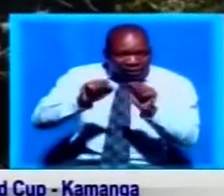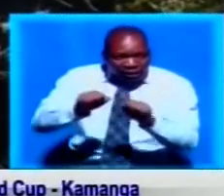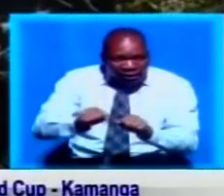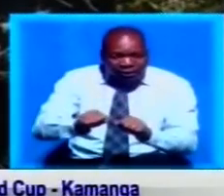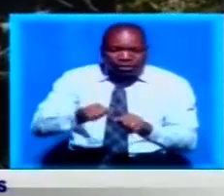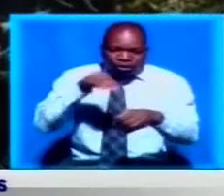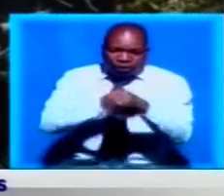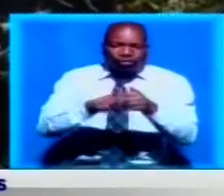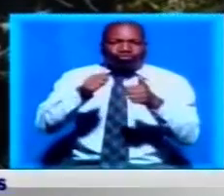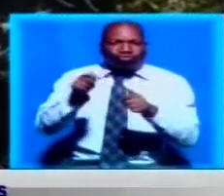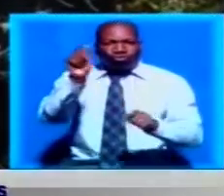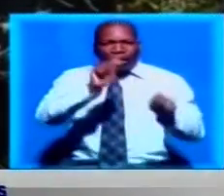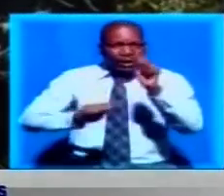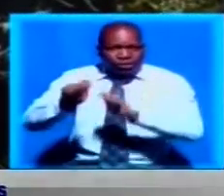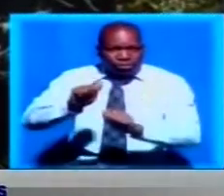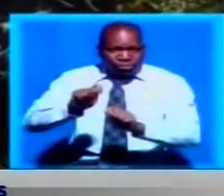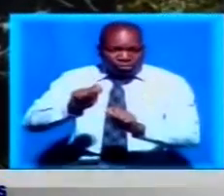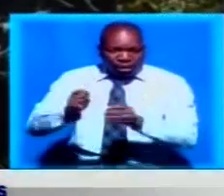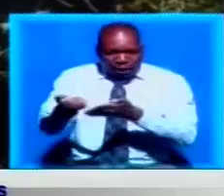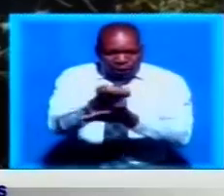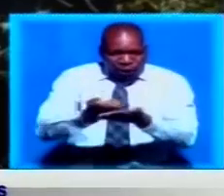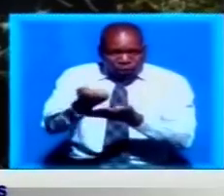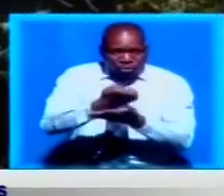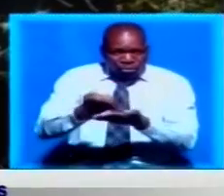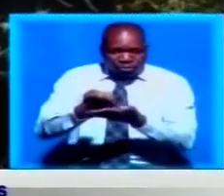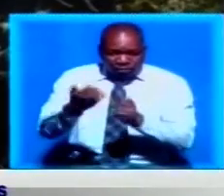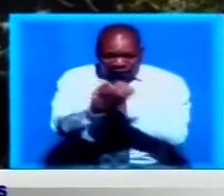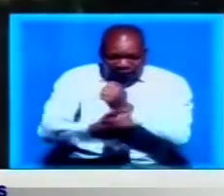investment, tourism has the potential to drive the economy of any